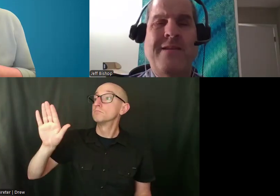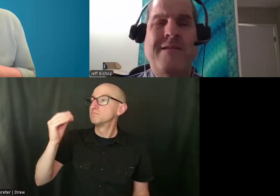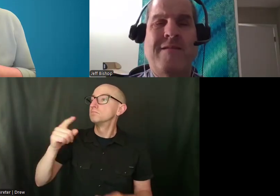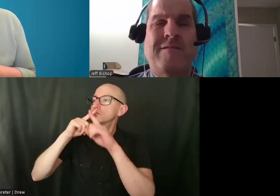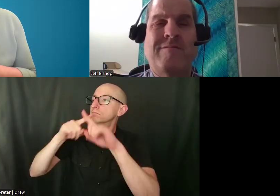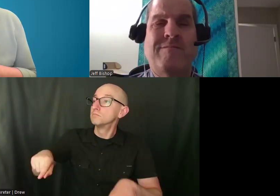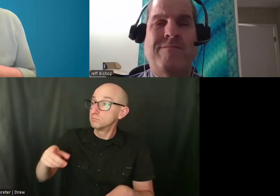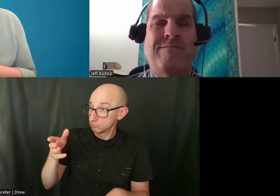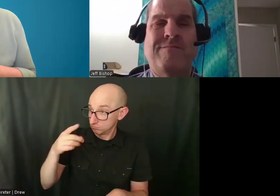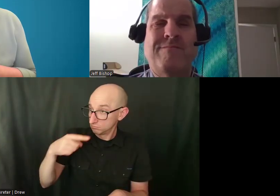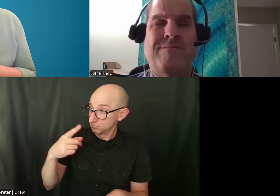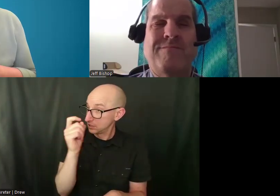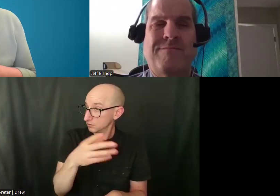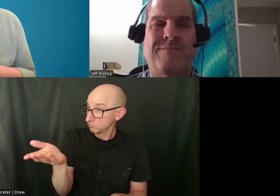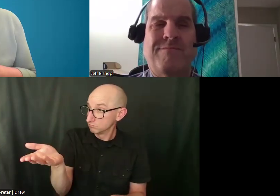Hi, Jaden.